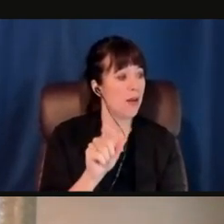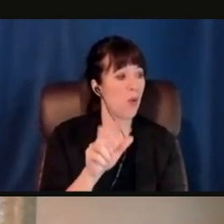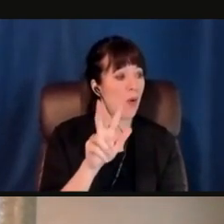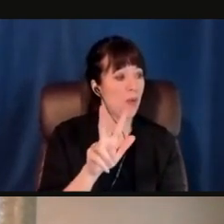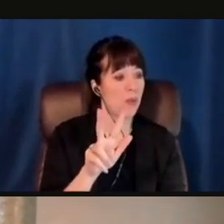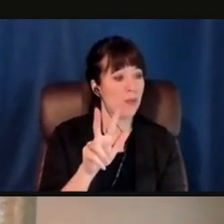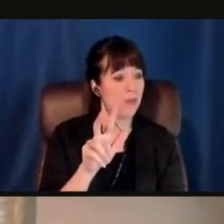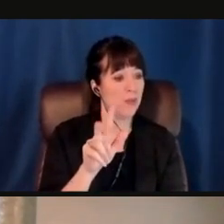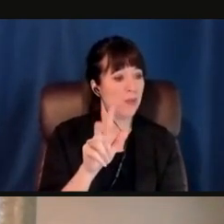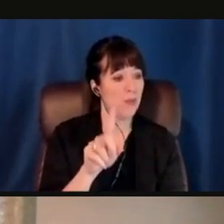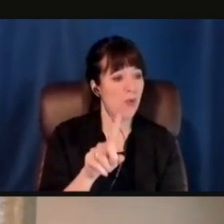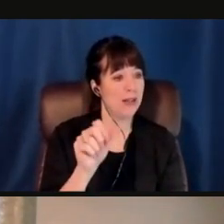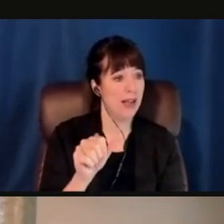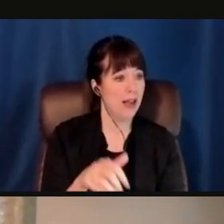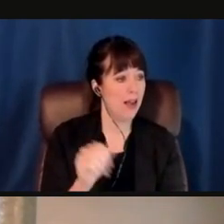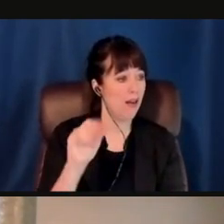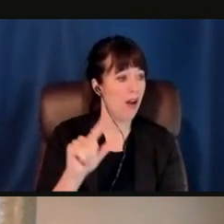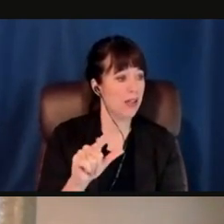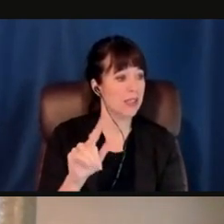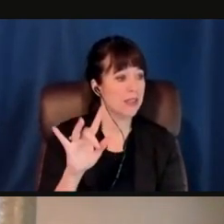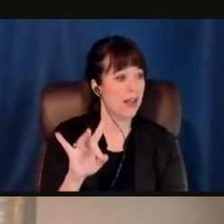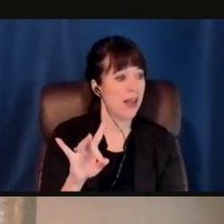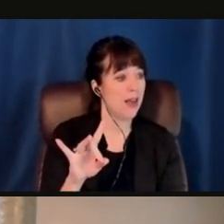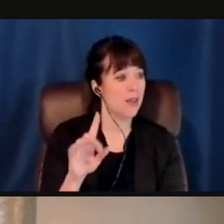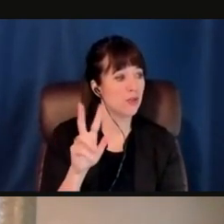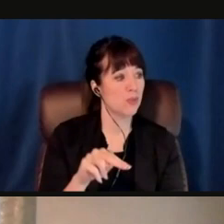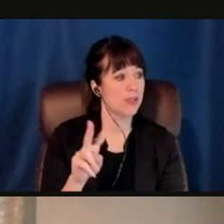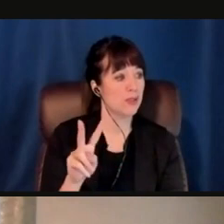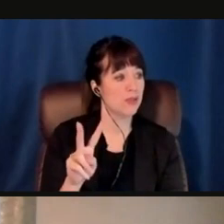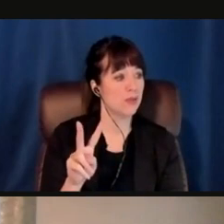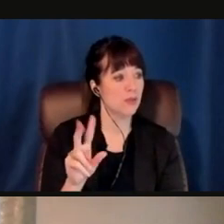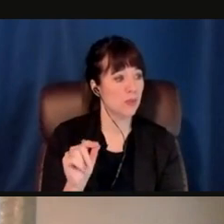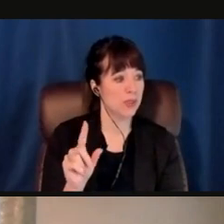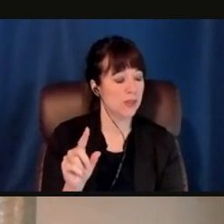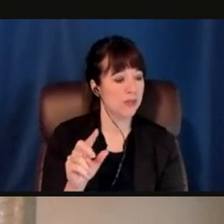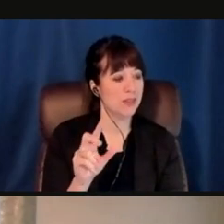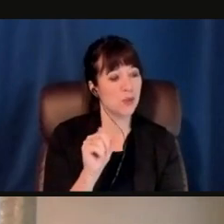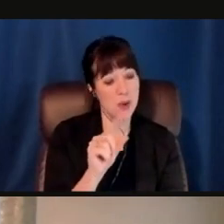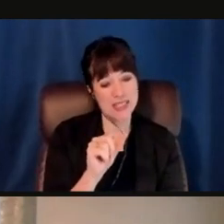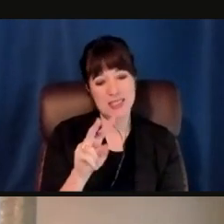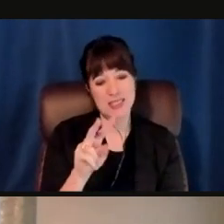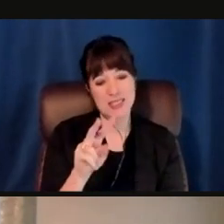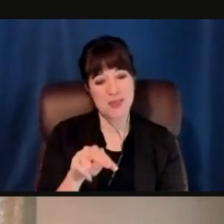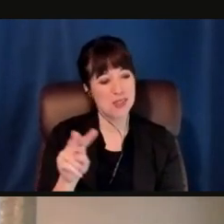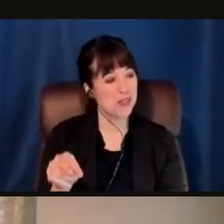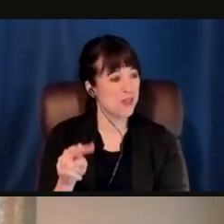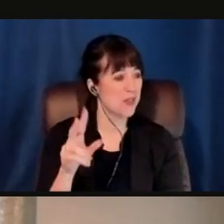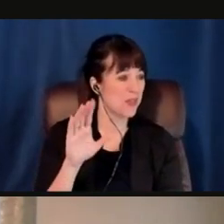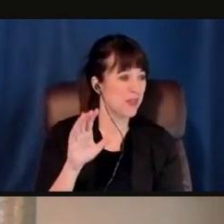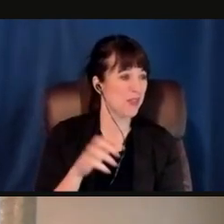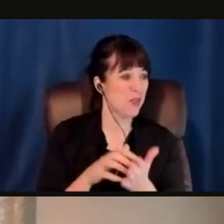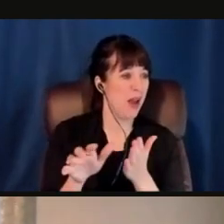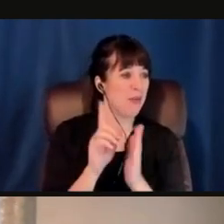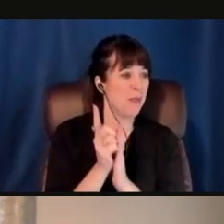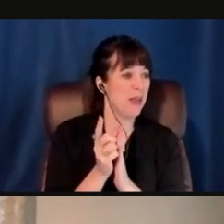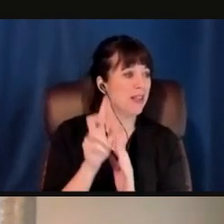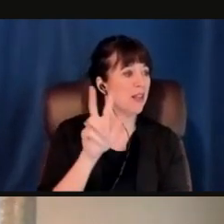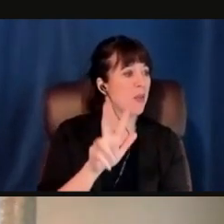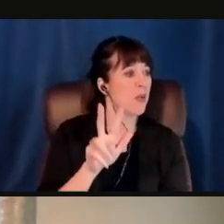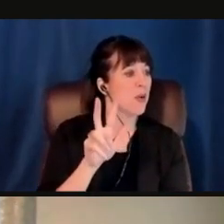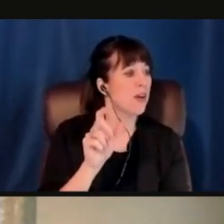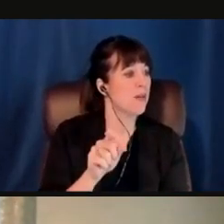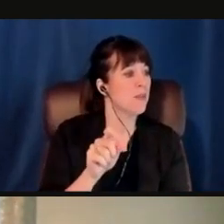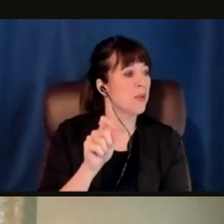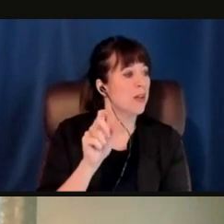the August 8th, 2022 draft city council minutes, item 3.1B, the August 15th, 2022